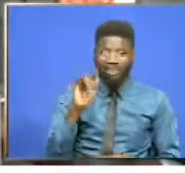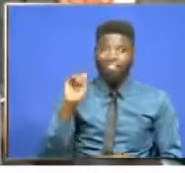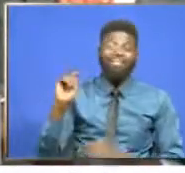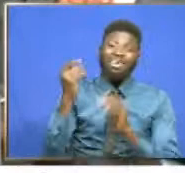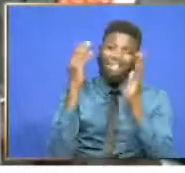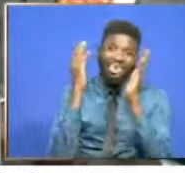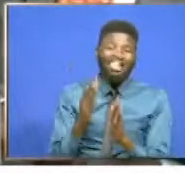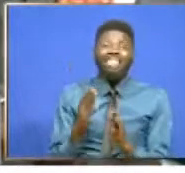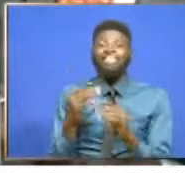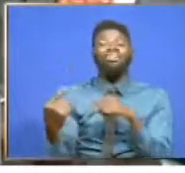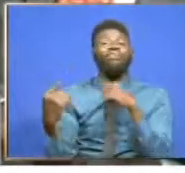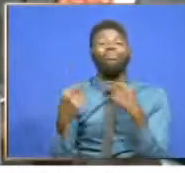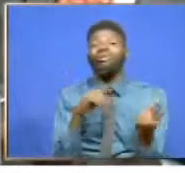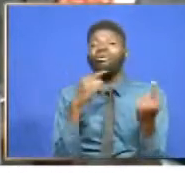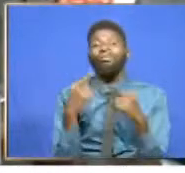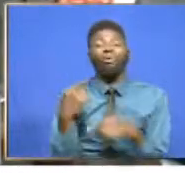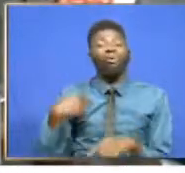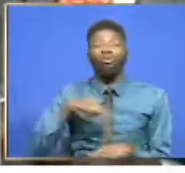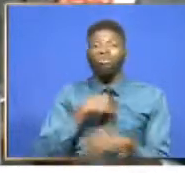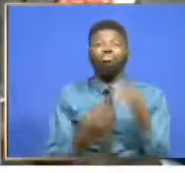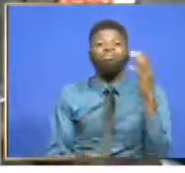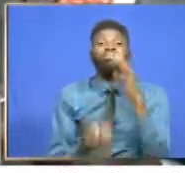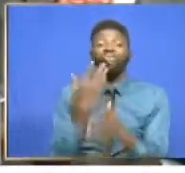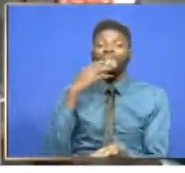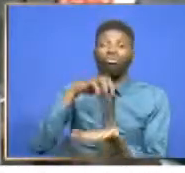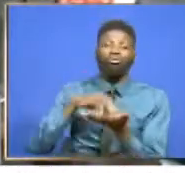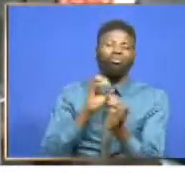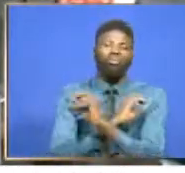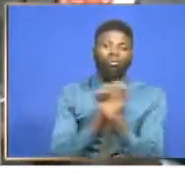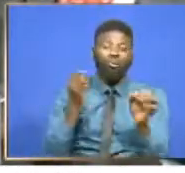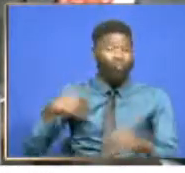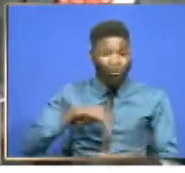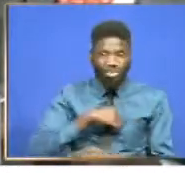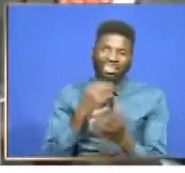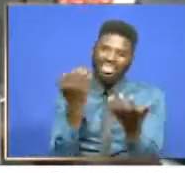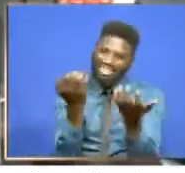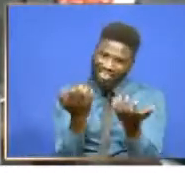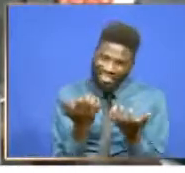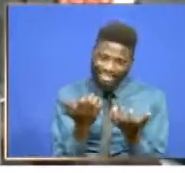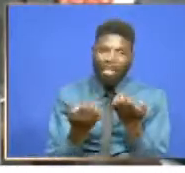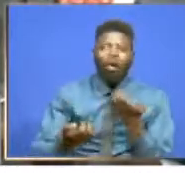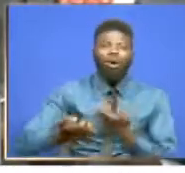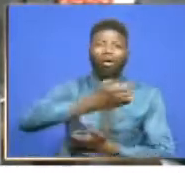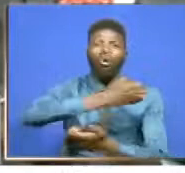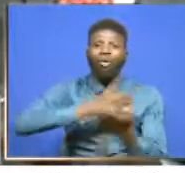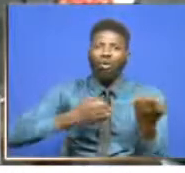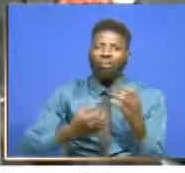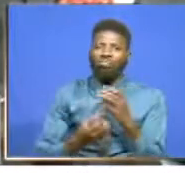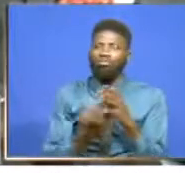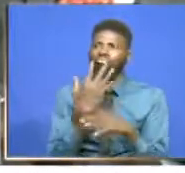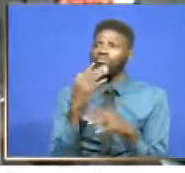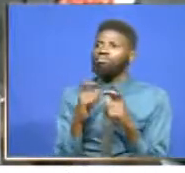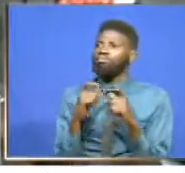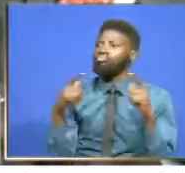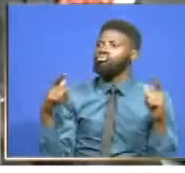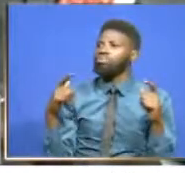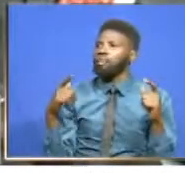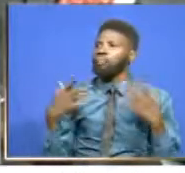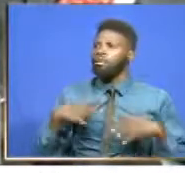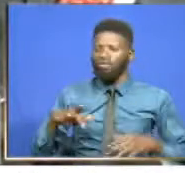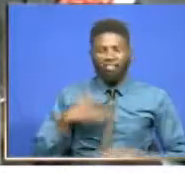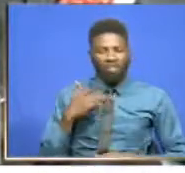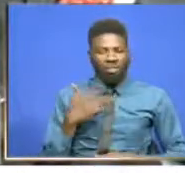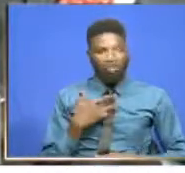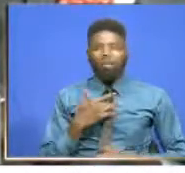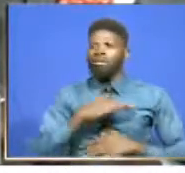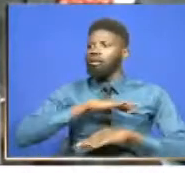positions, and creating those four. In fact, what we need is to grow this economy. That's what we need as a country, to be able to have people satisfied. Why do people